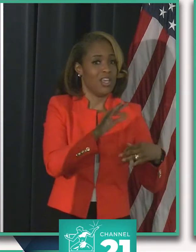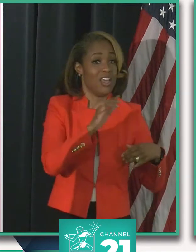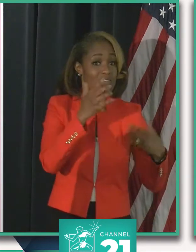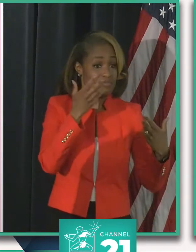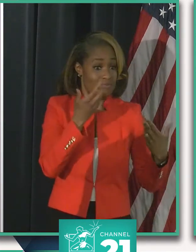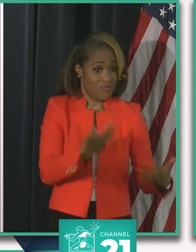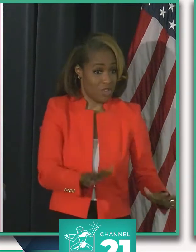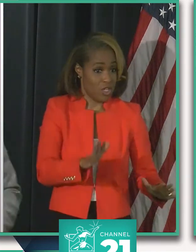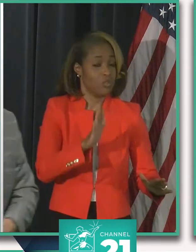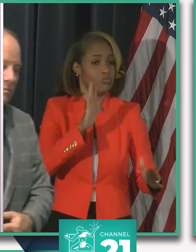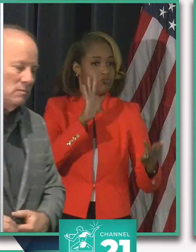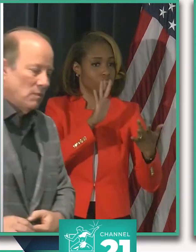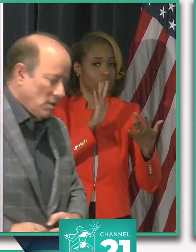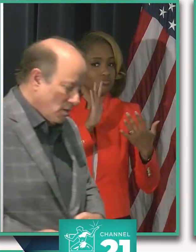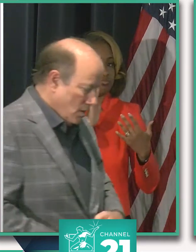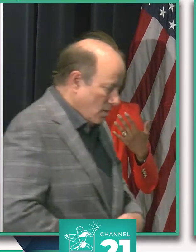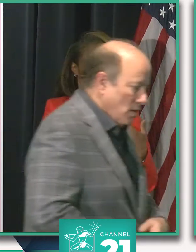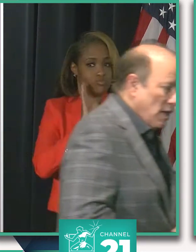tomorrow.